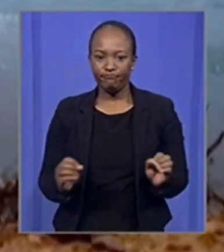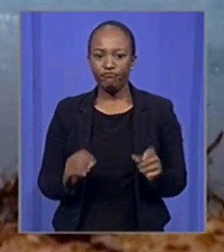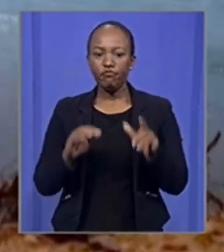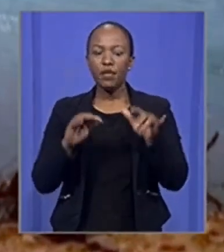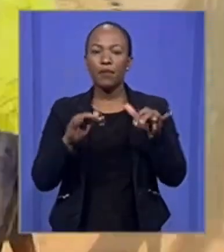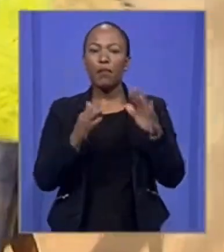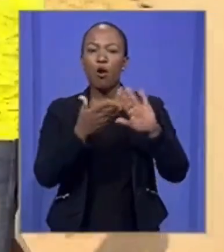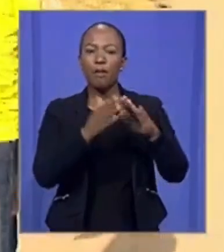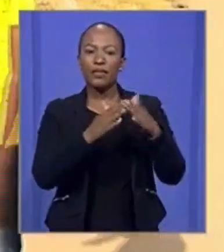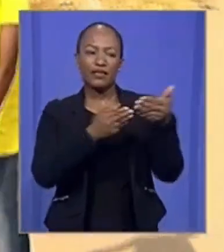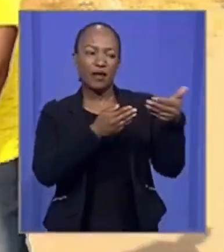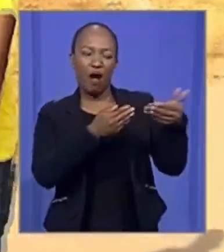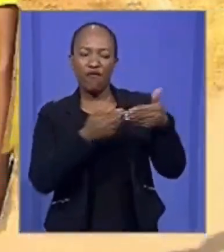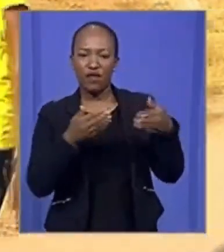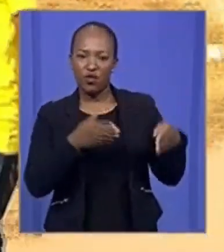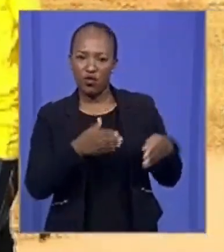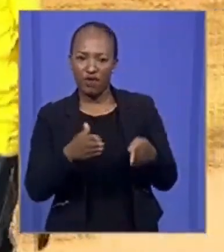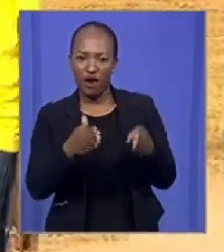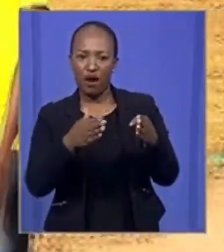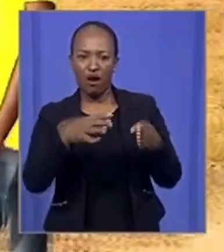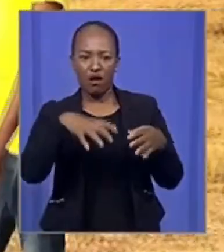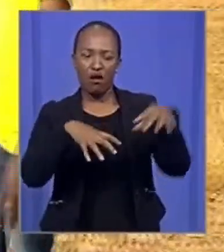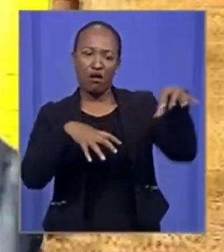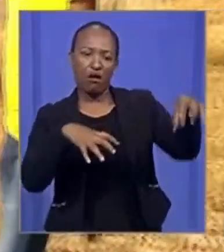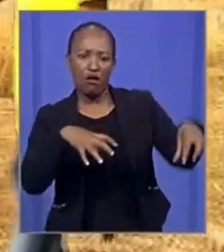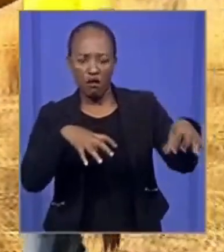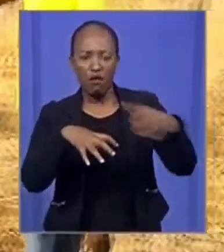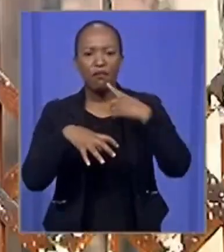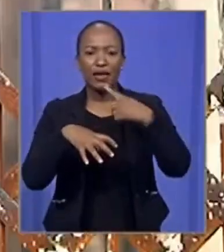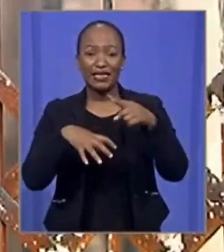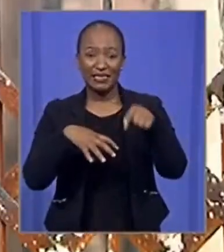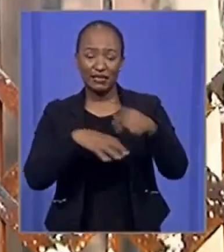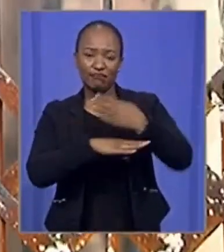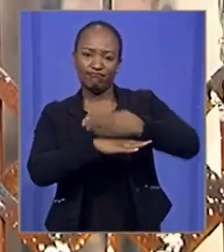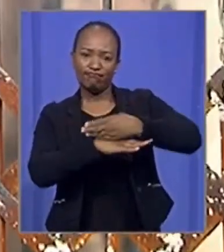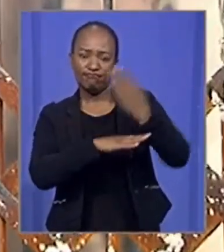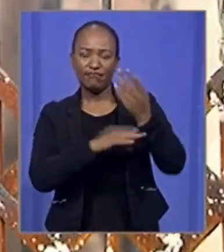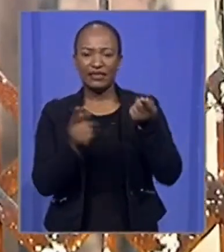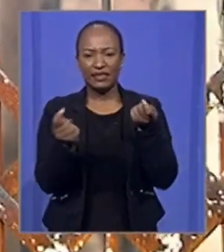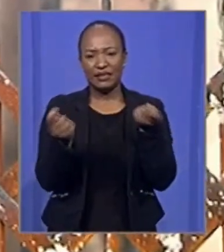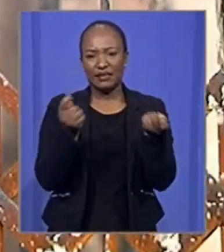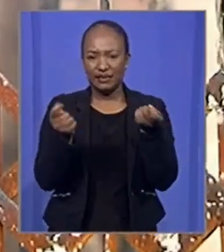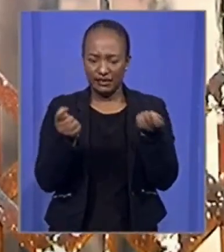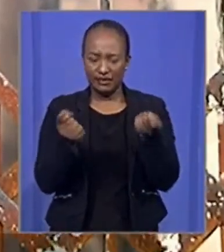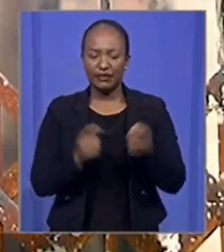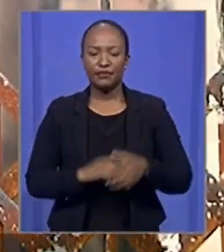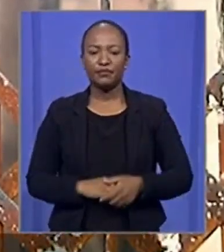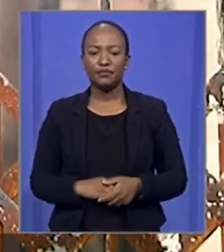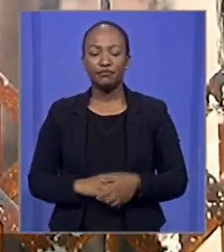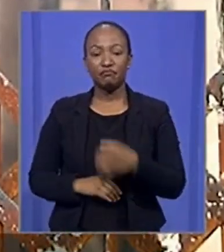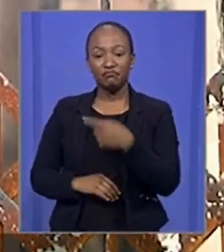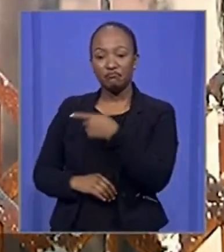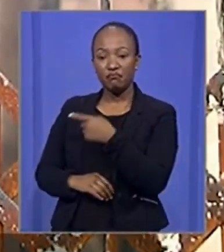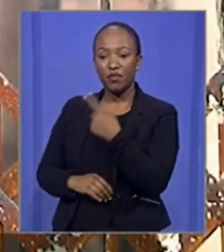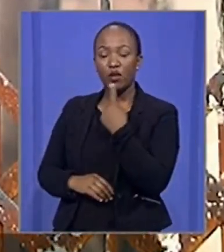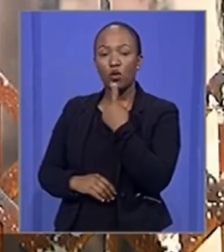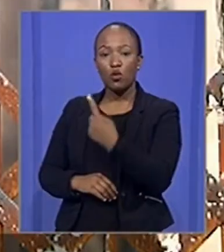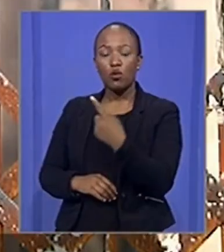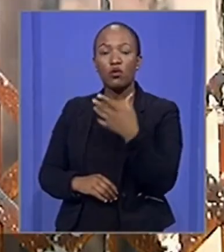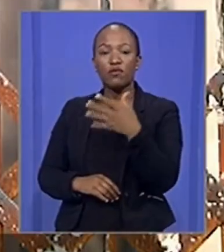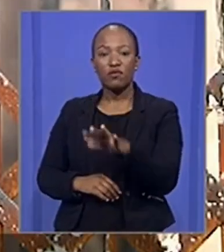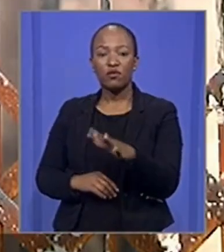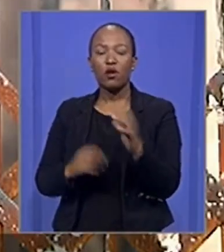ya Limpopo ba ipiletsa hore o matlafatse tshireletso le taolo ya madiboho. Ndore ndi chief wa Ntoni case na o re o ile bulanyewe